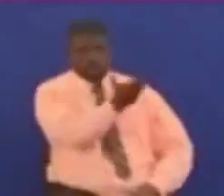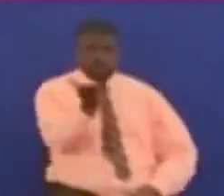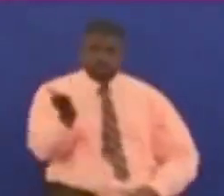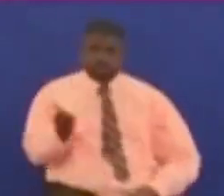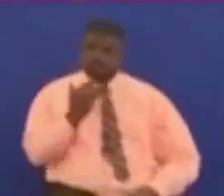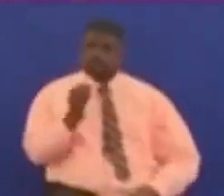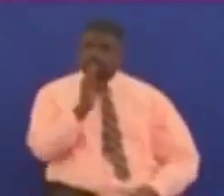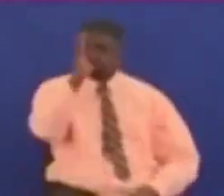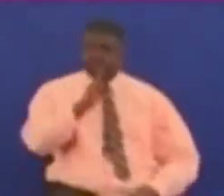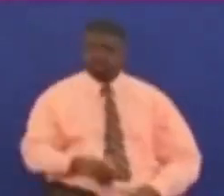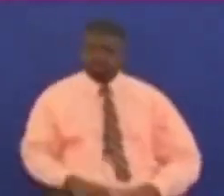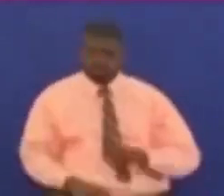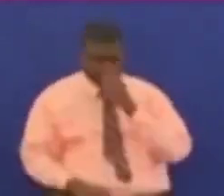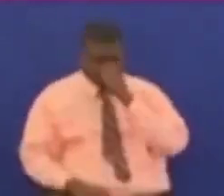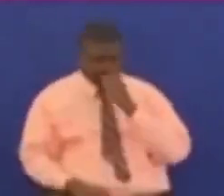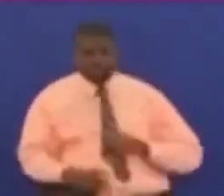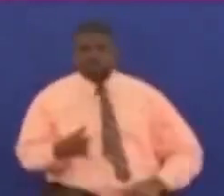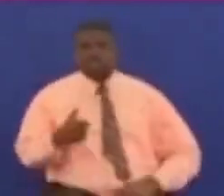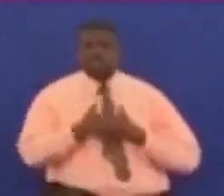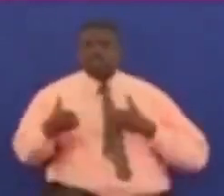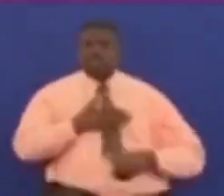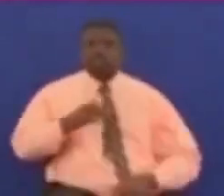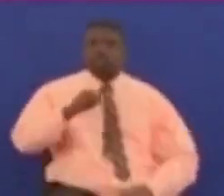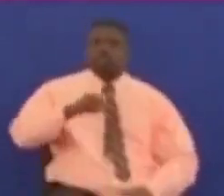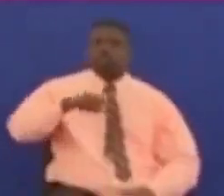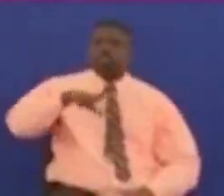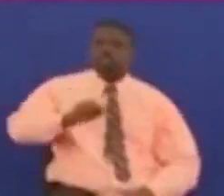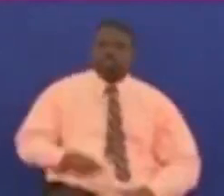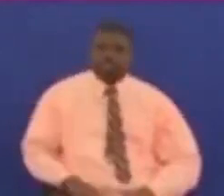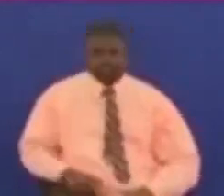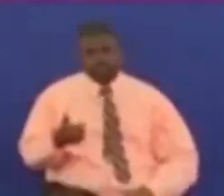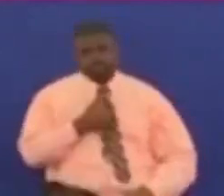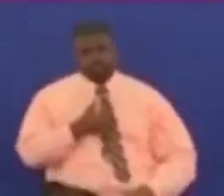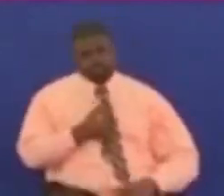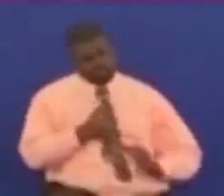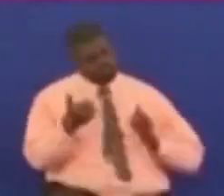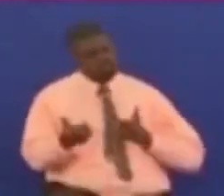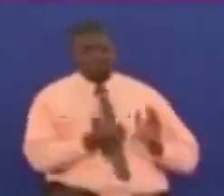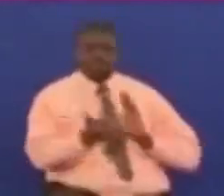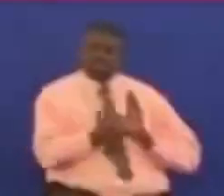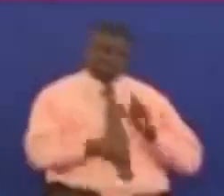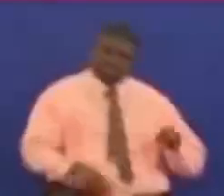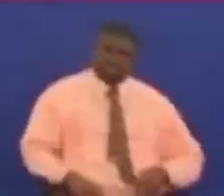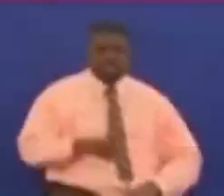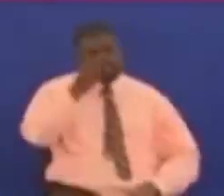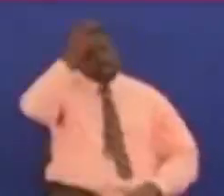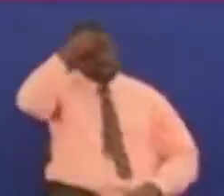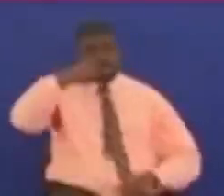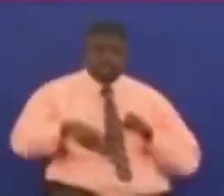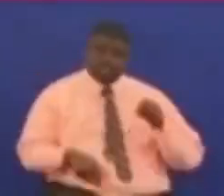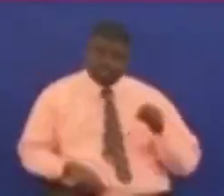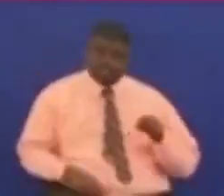afternoon. My name is James Milia. I'm a lawyer by training. I hold a master's degree from the University